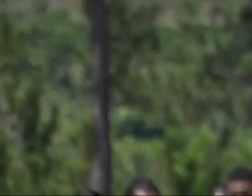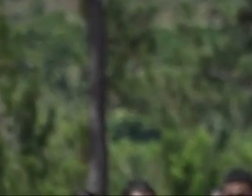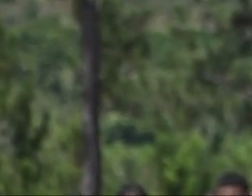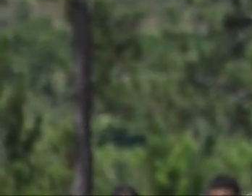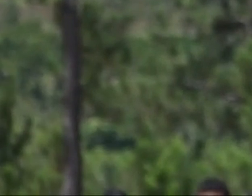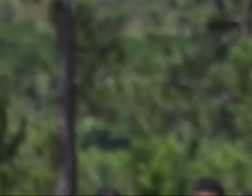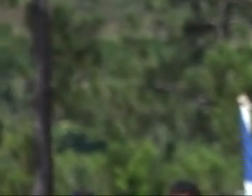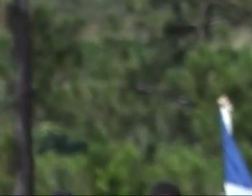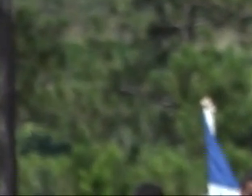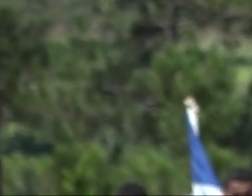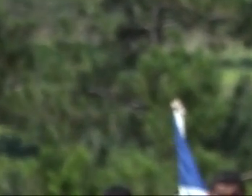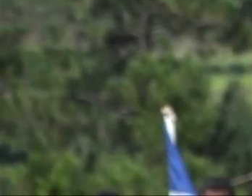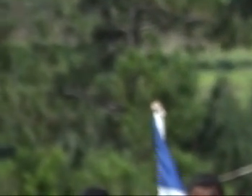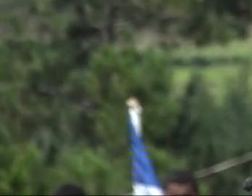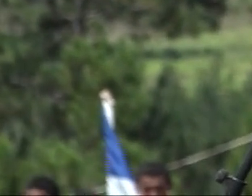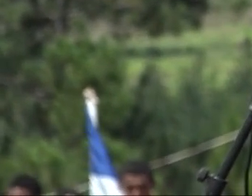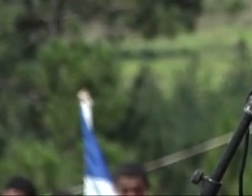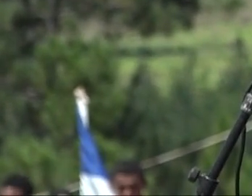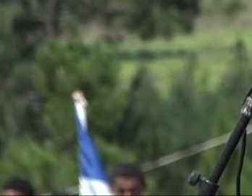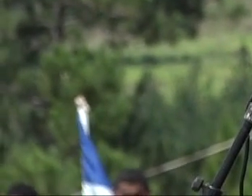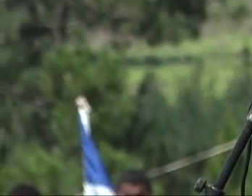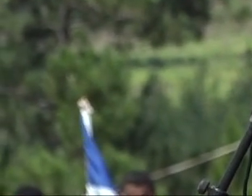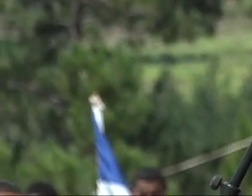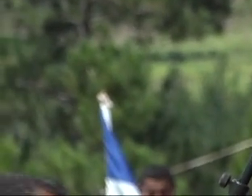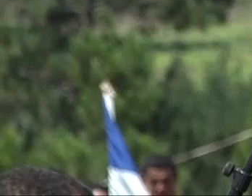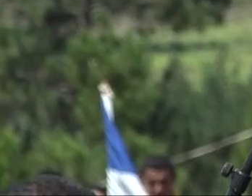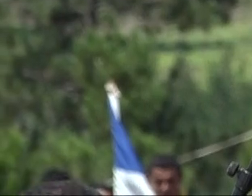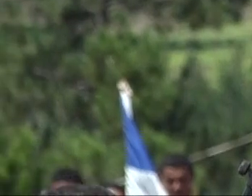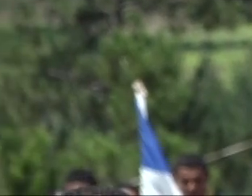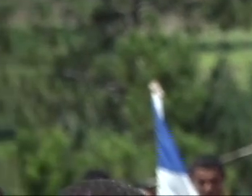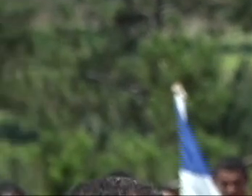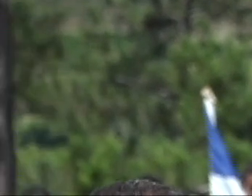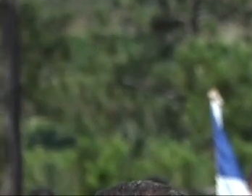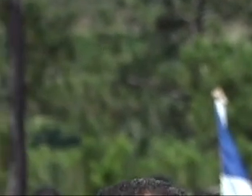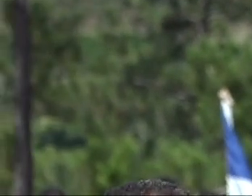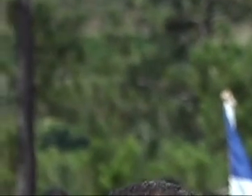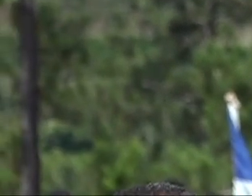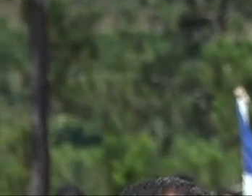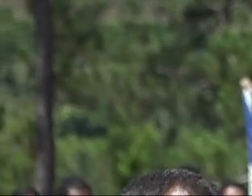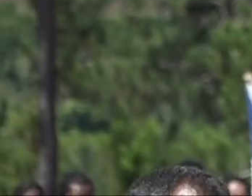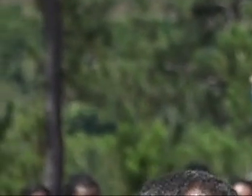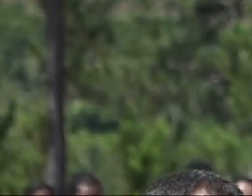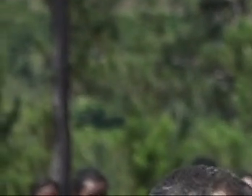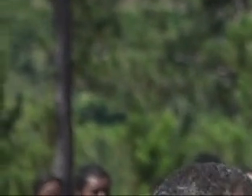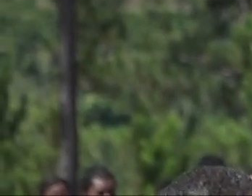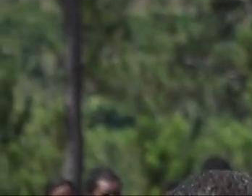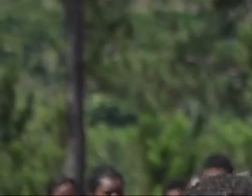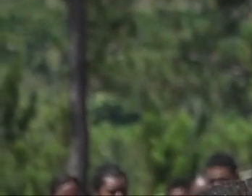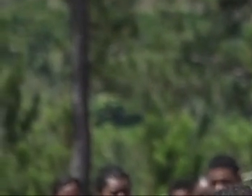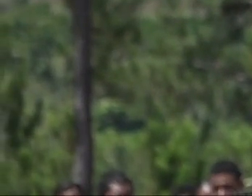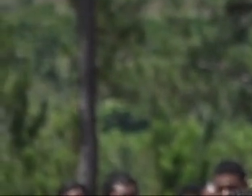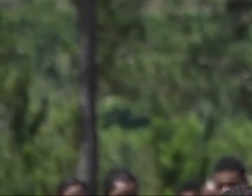song-song. Ne mate wan ni Pathfinder sa anda mena singini wa. Mena sana itina wa. Mai